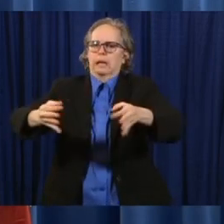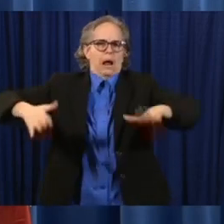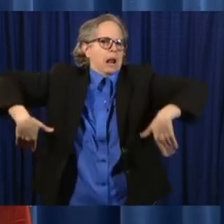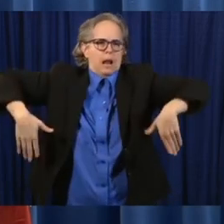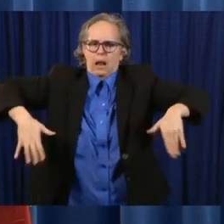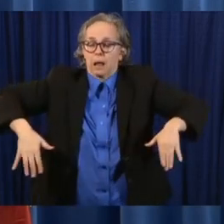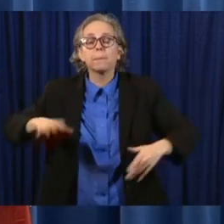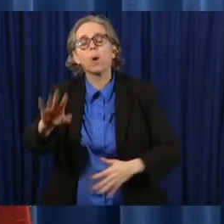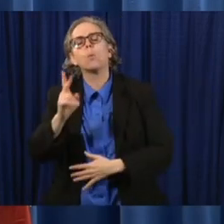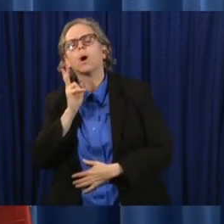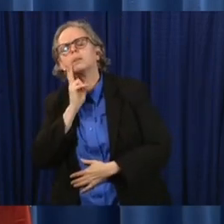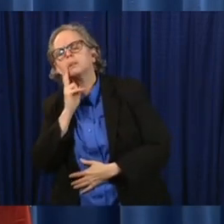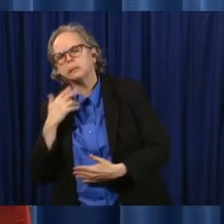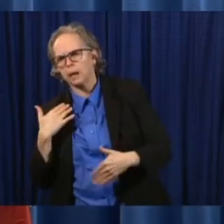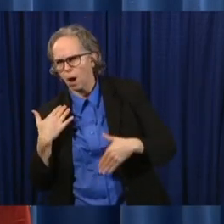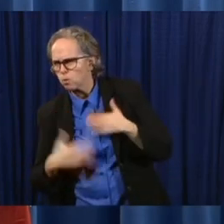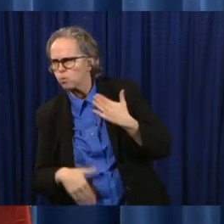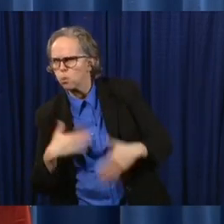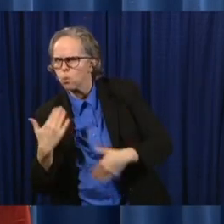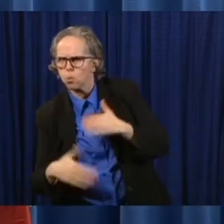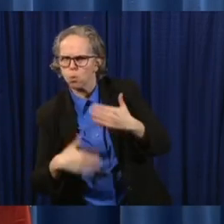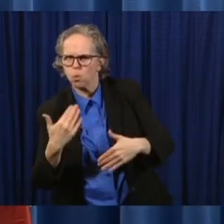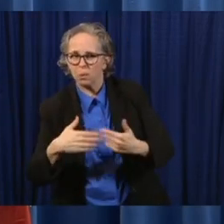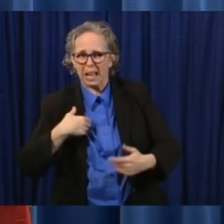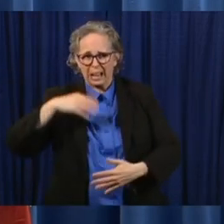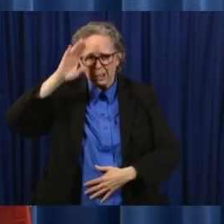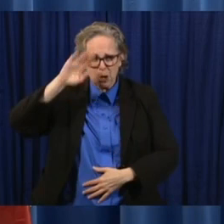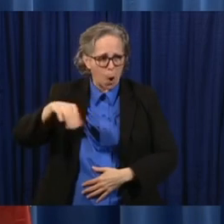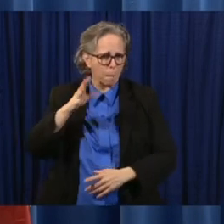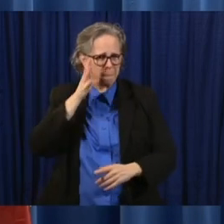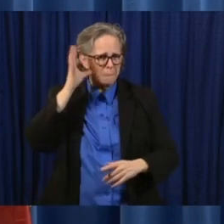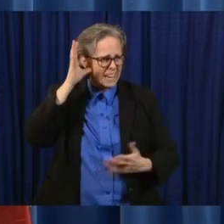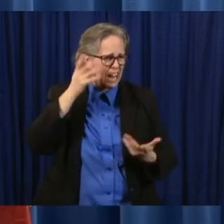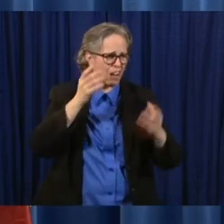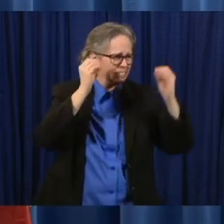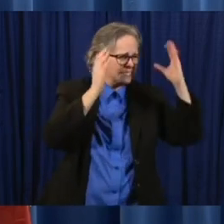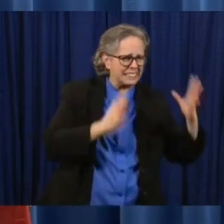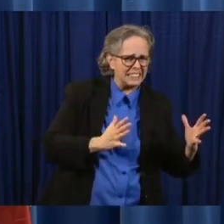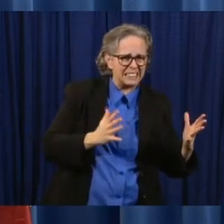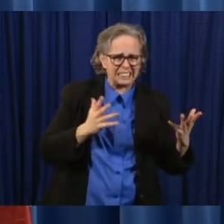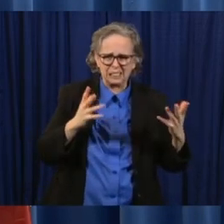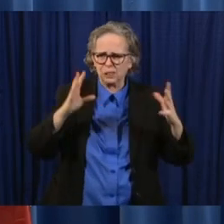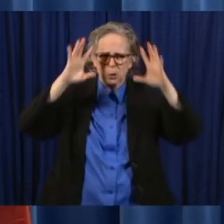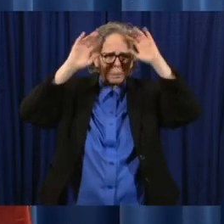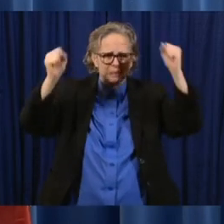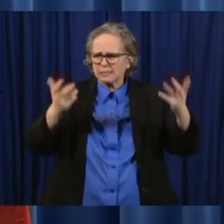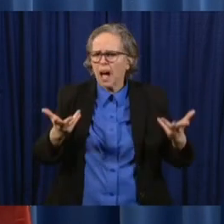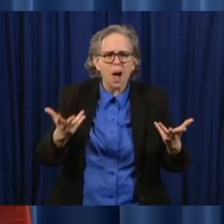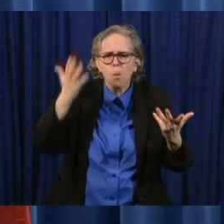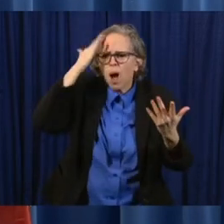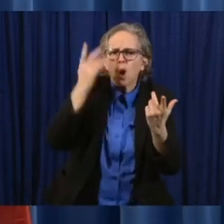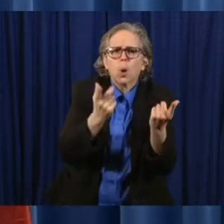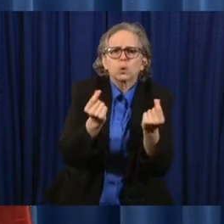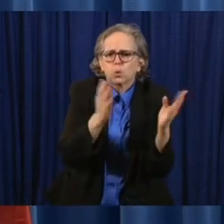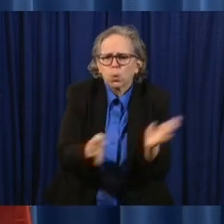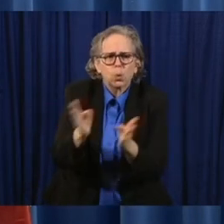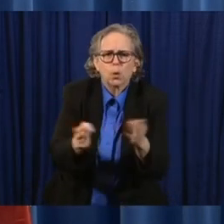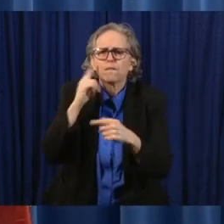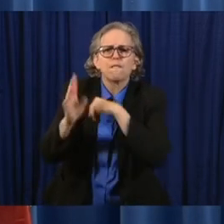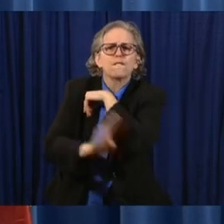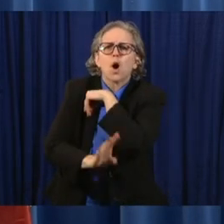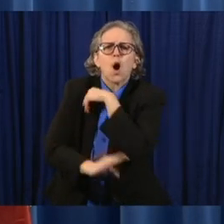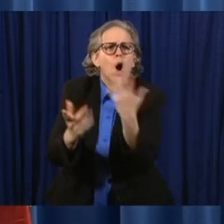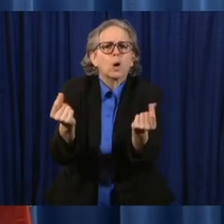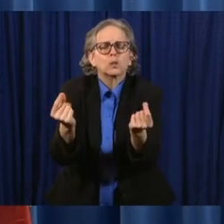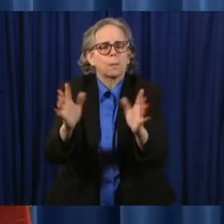parents, teachers, administrators are anxious for a decision about the fall, but we are simply not in a position